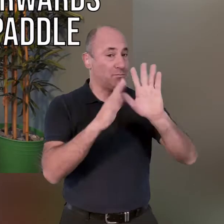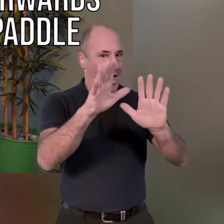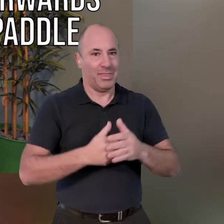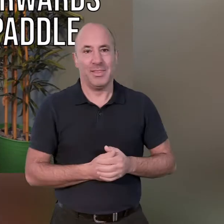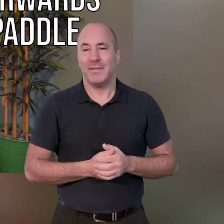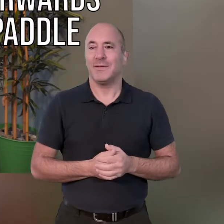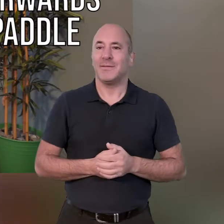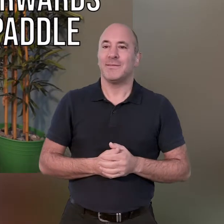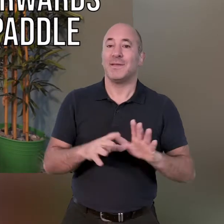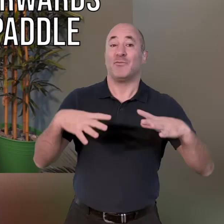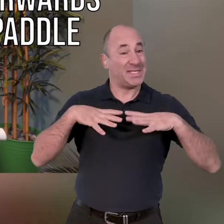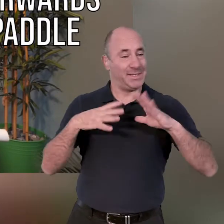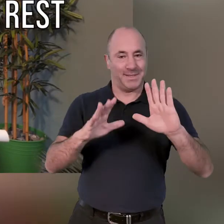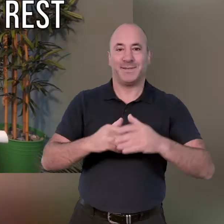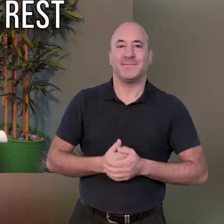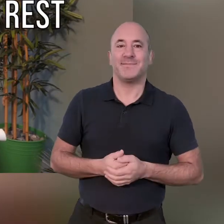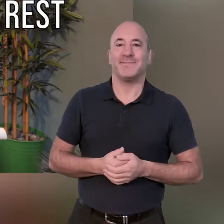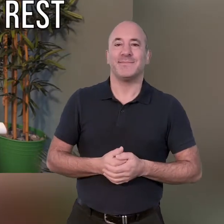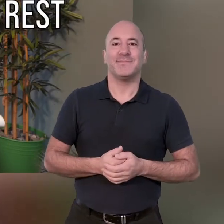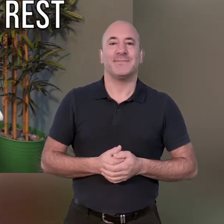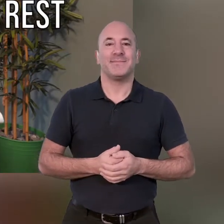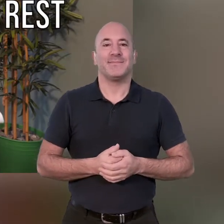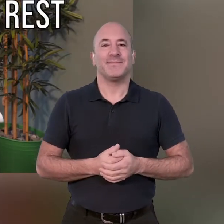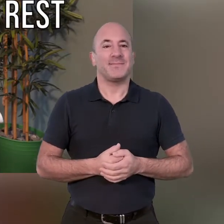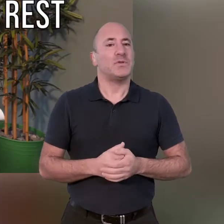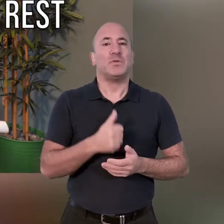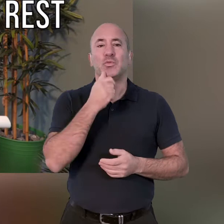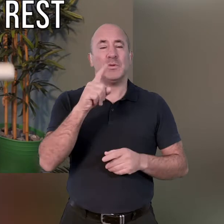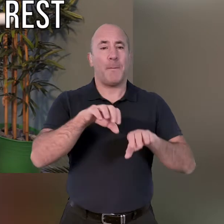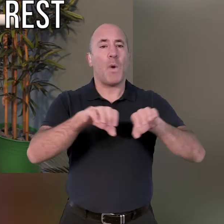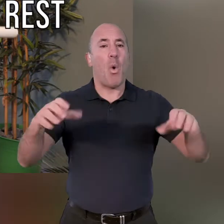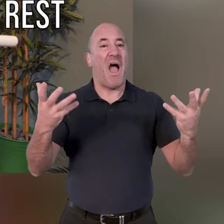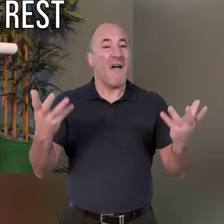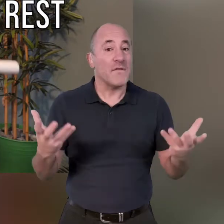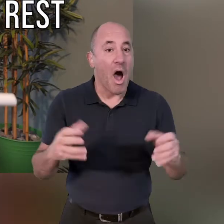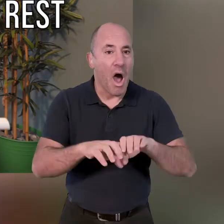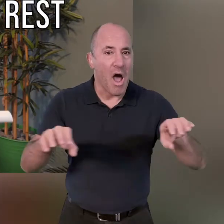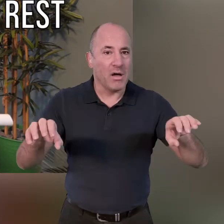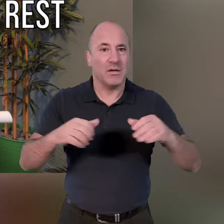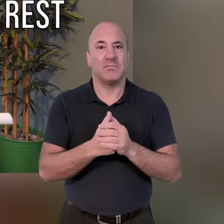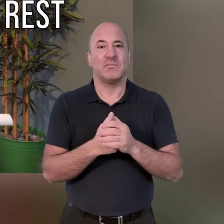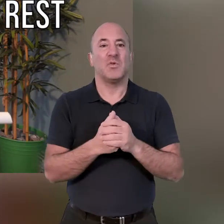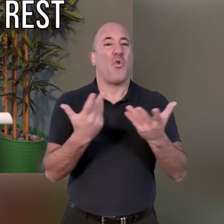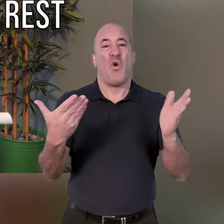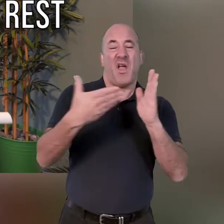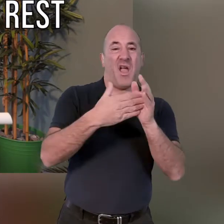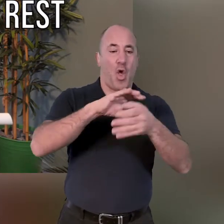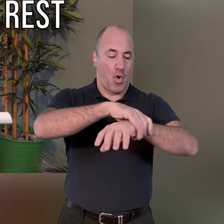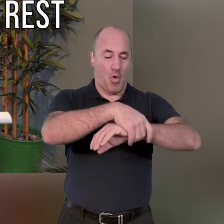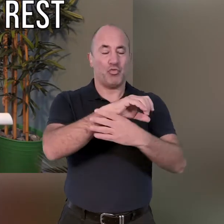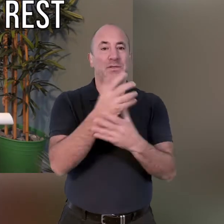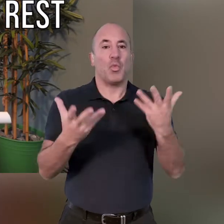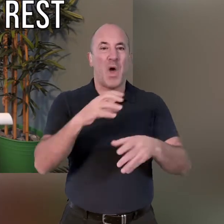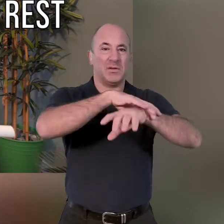go along. Resting there. So the first one you can do is get heavier pole. So you can grab something heavier, or you can add wrist weights, and